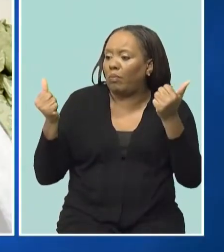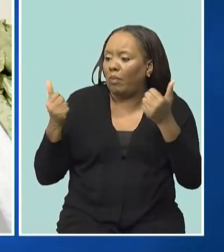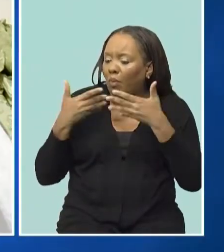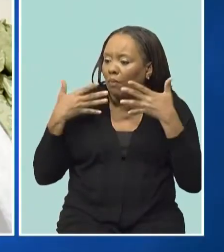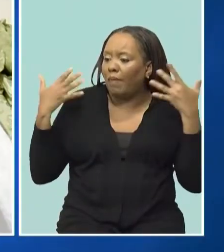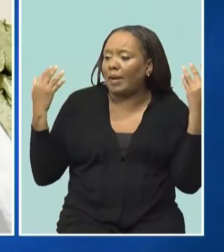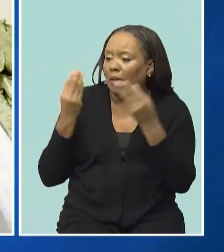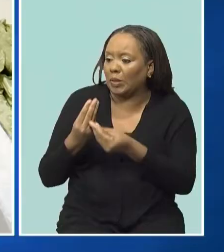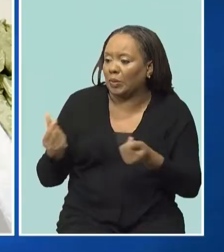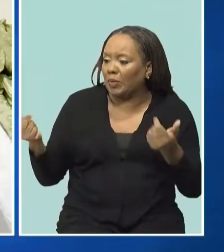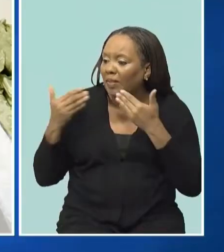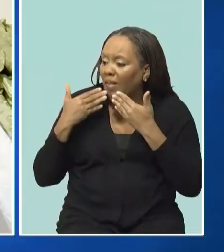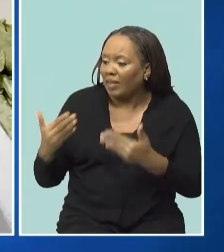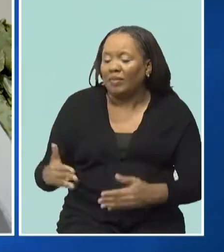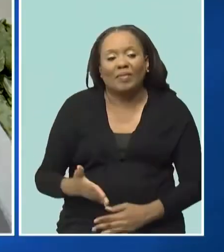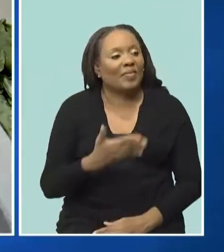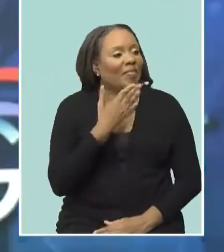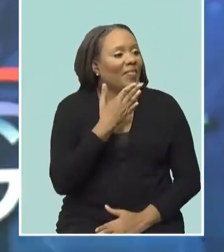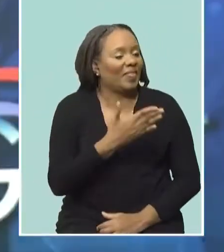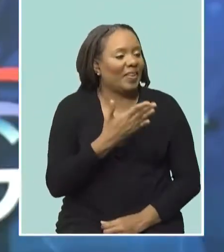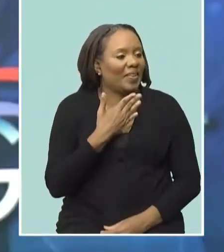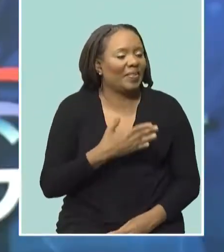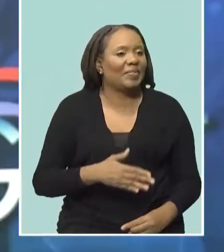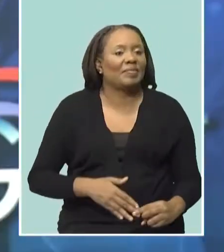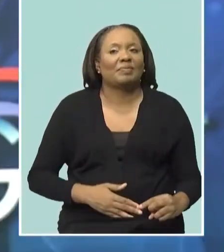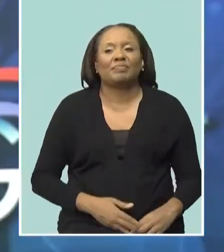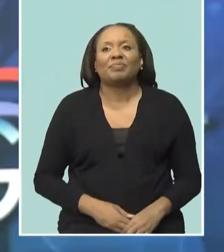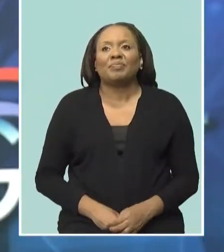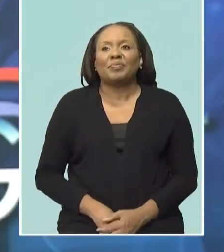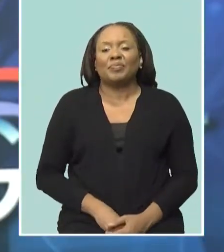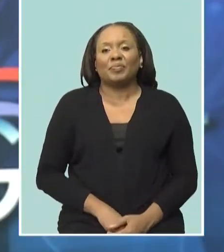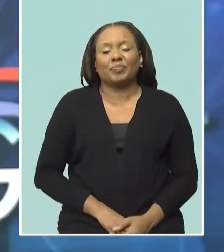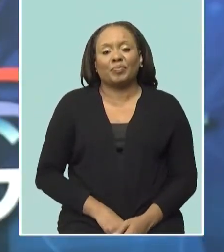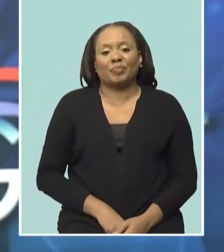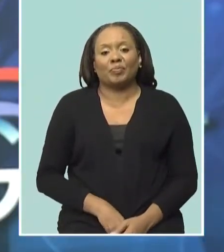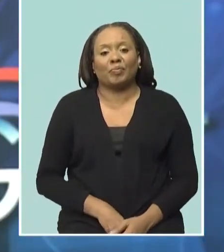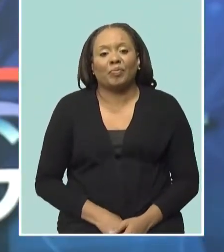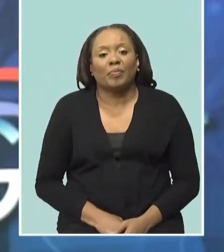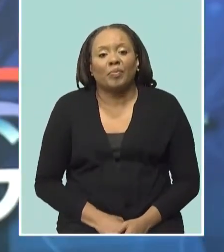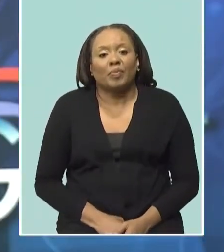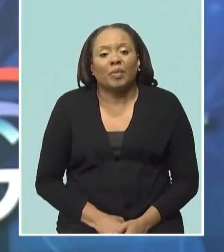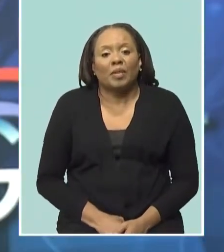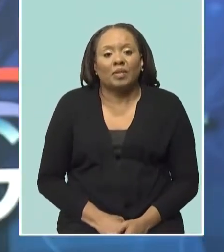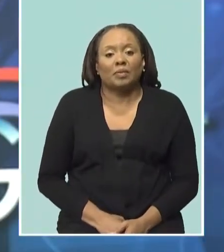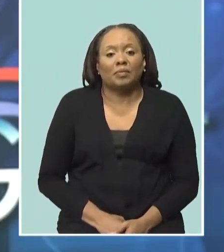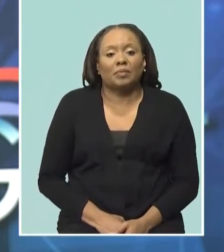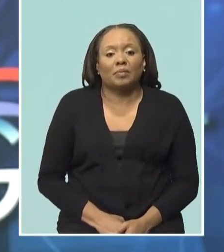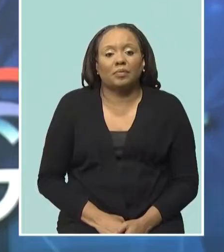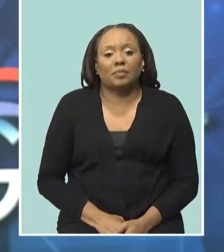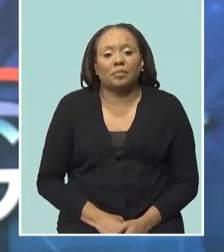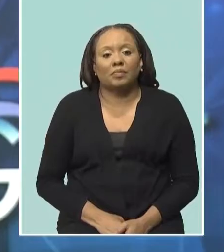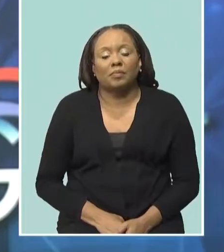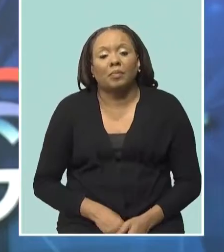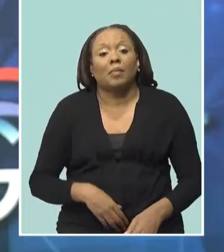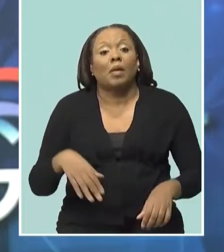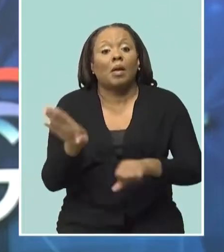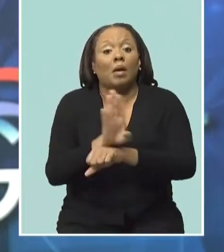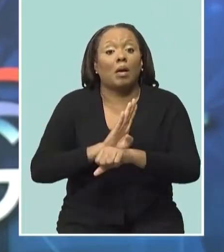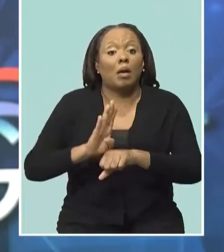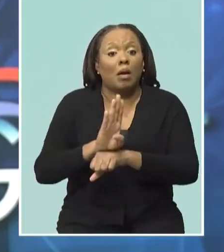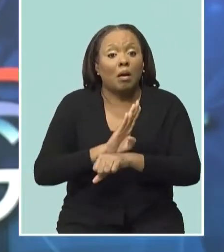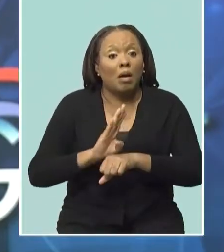you. Thank you. In other news tonight, the lifeline Barbados threw out to cruise lines during the height